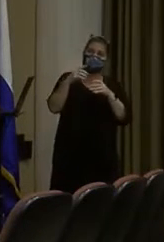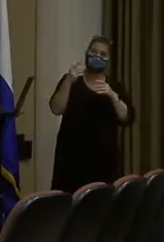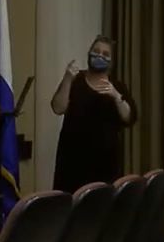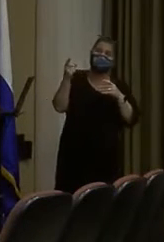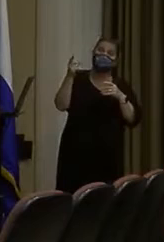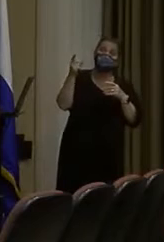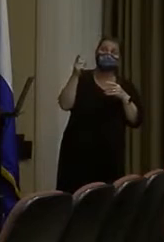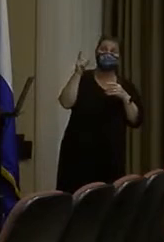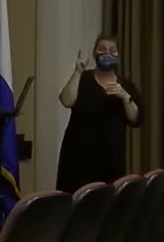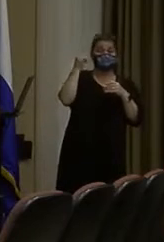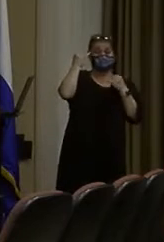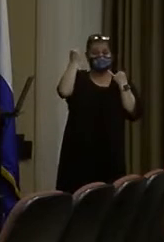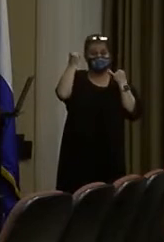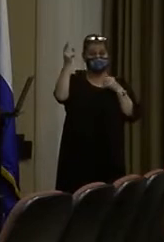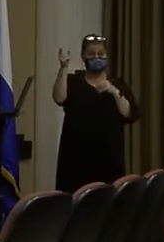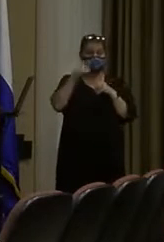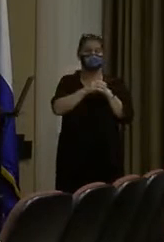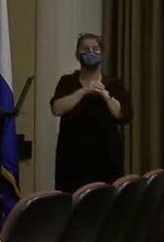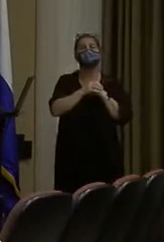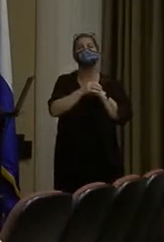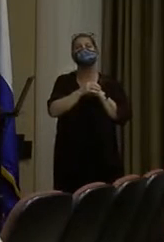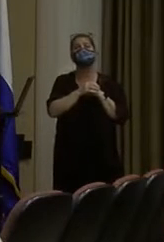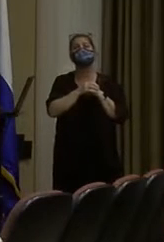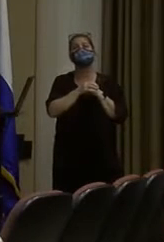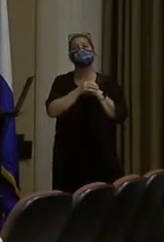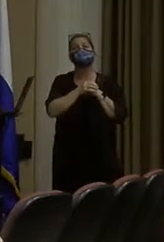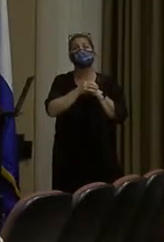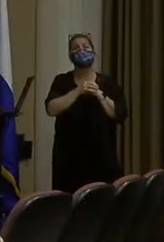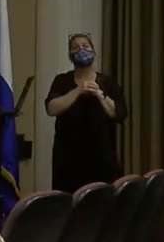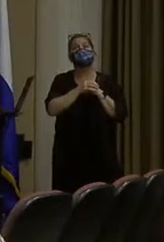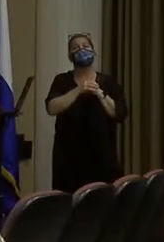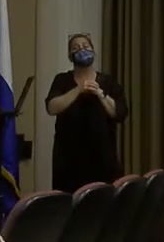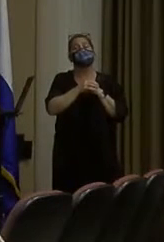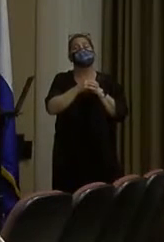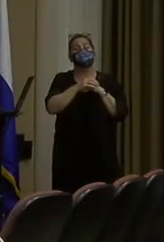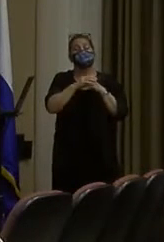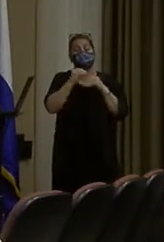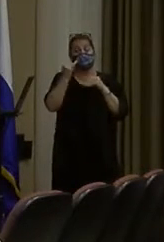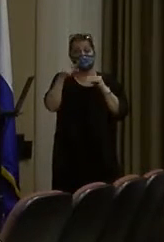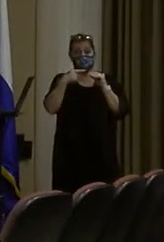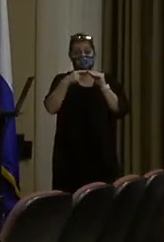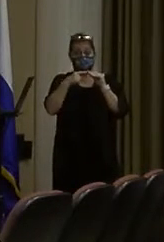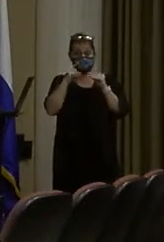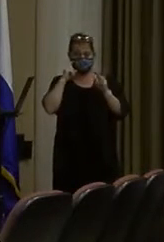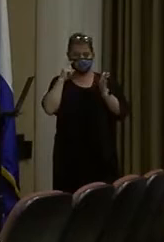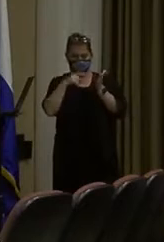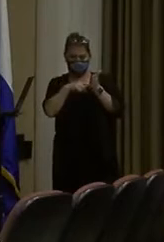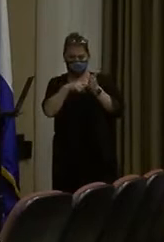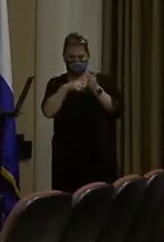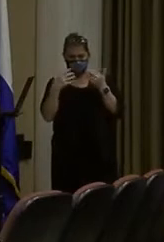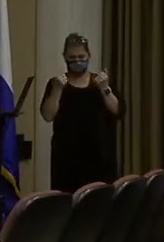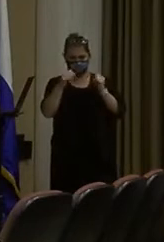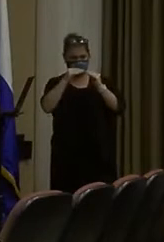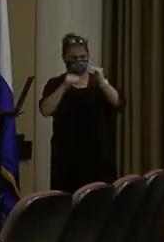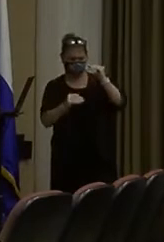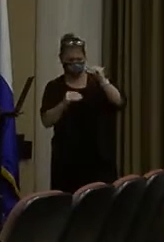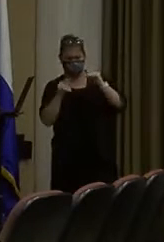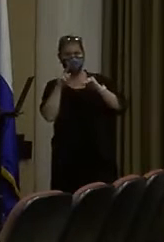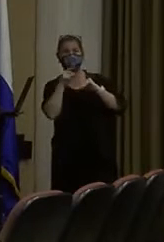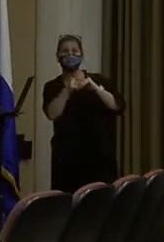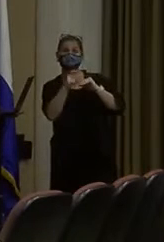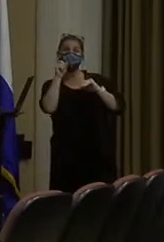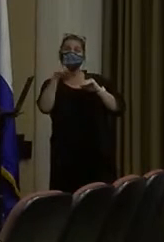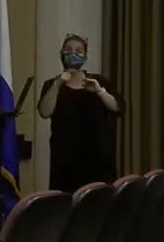So the idea here, for the sake of time, is that once a perceived health inequity is identified,